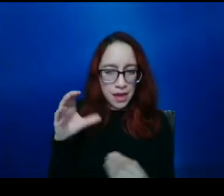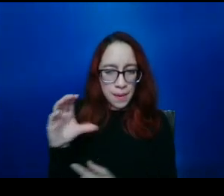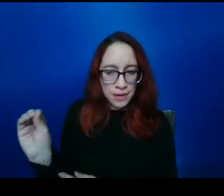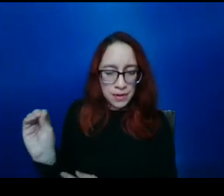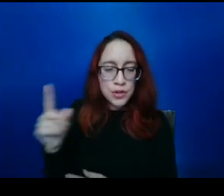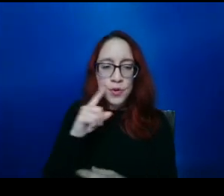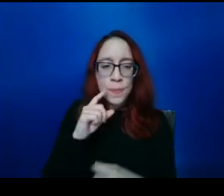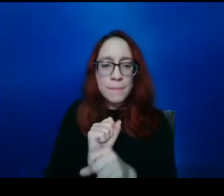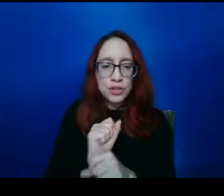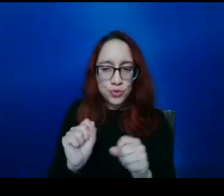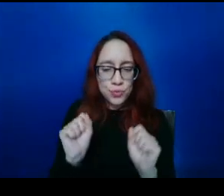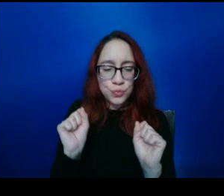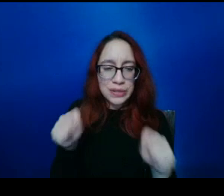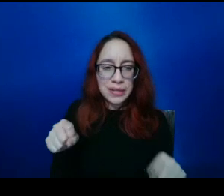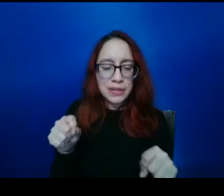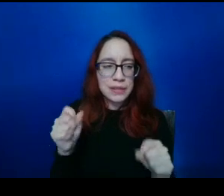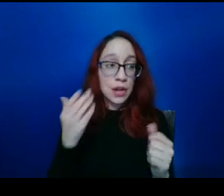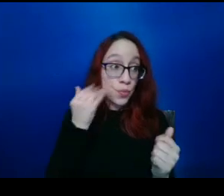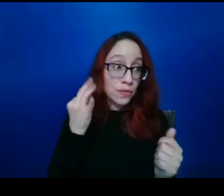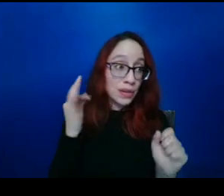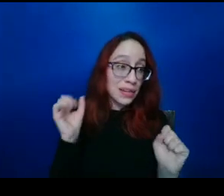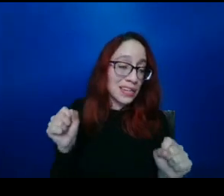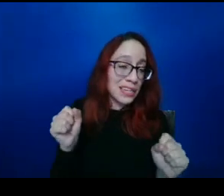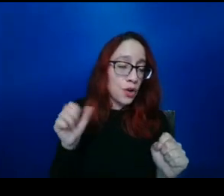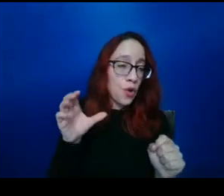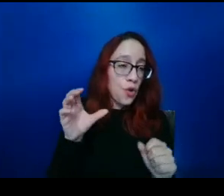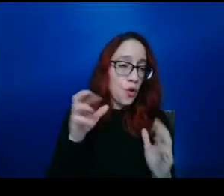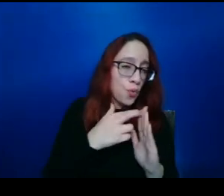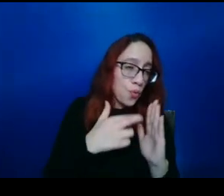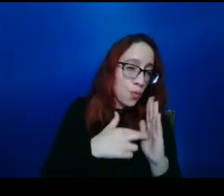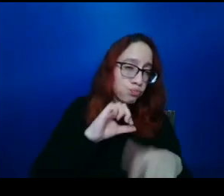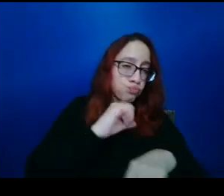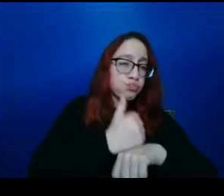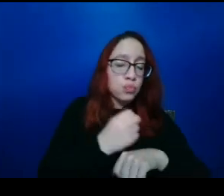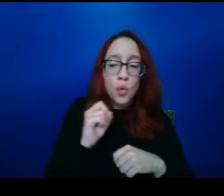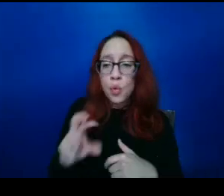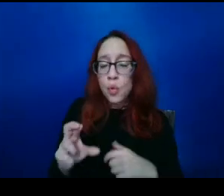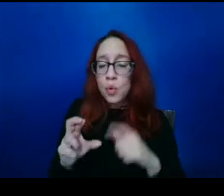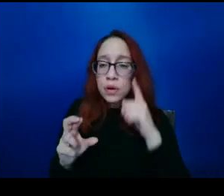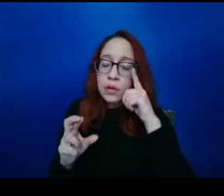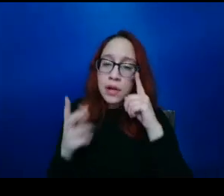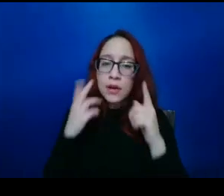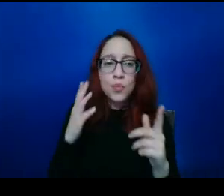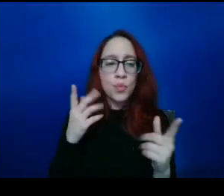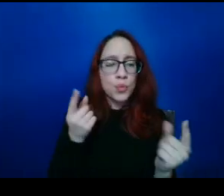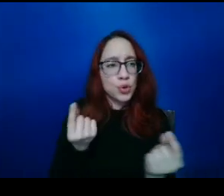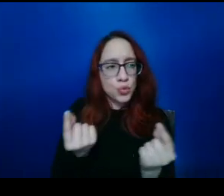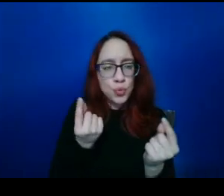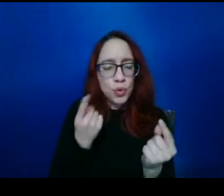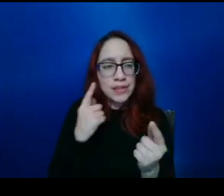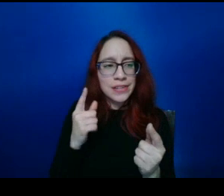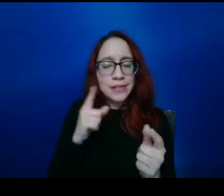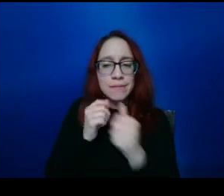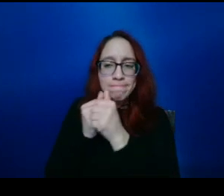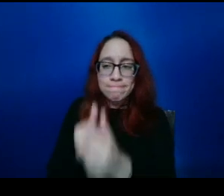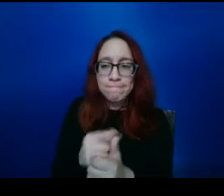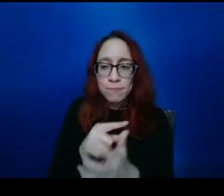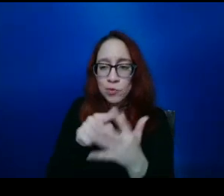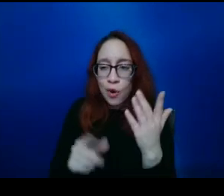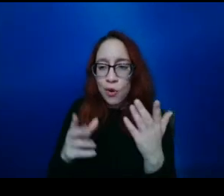to make sure we can, I don't know if we would go through an ordinance or what the course of action would be to get compliance with all the